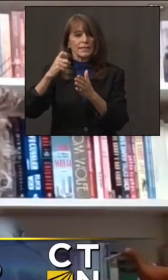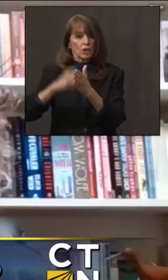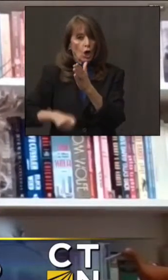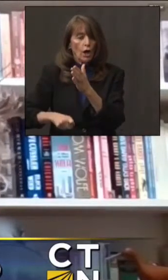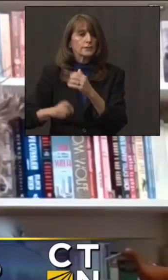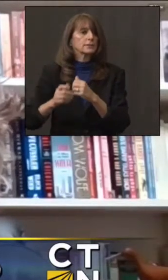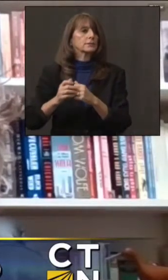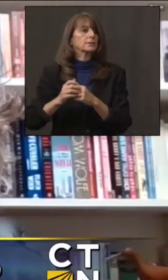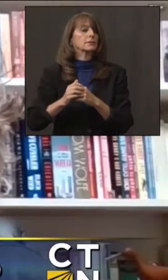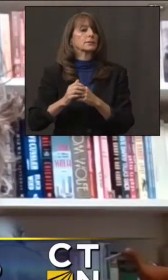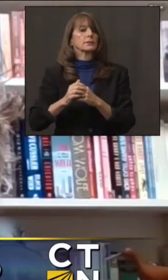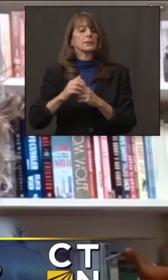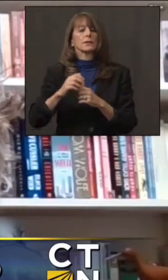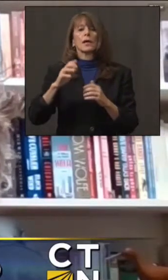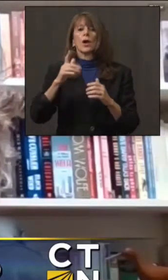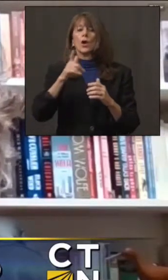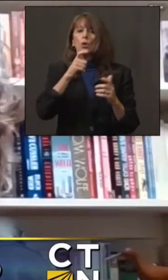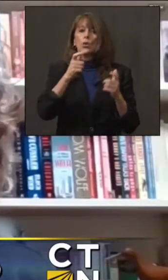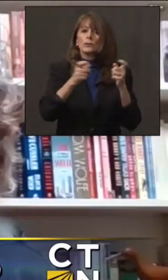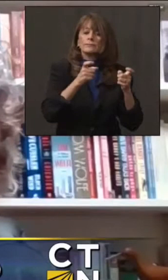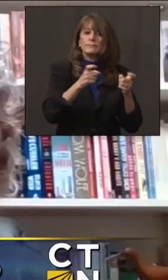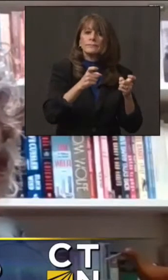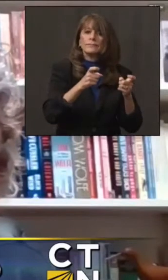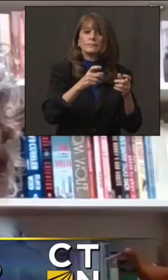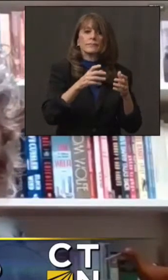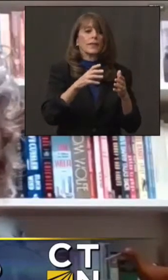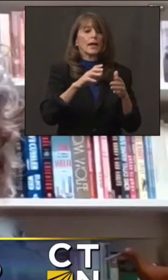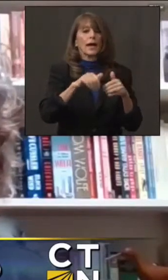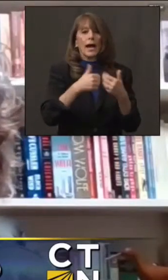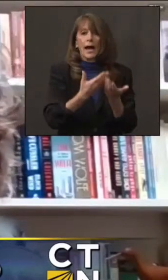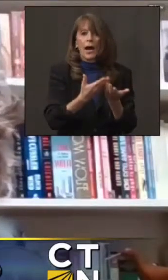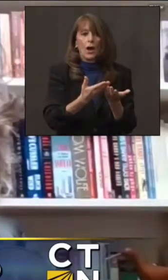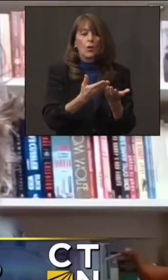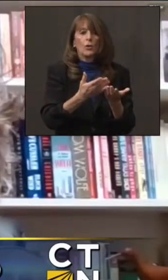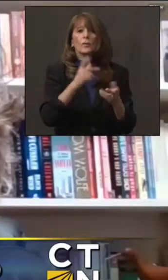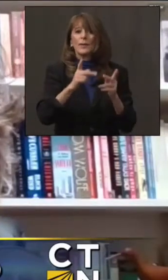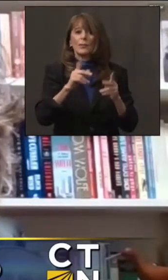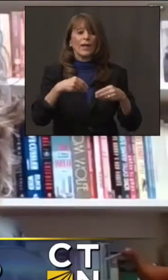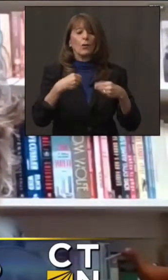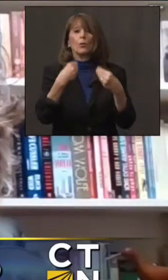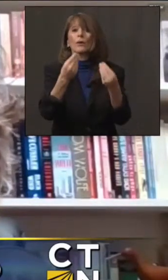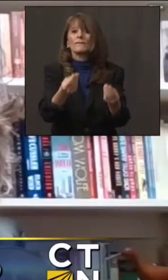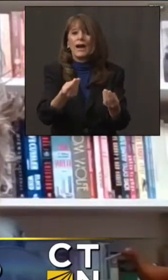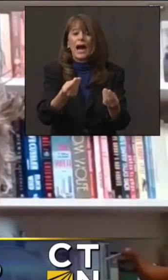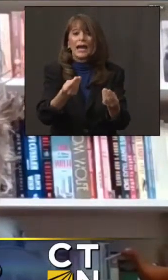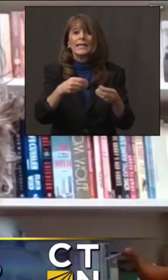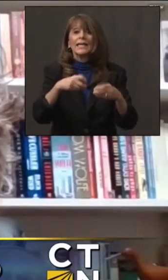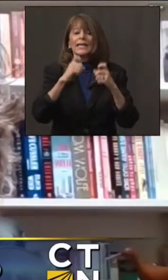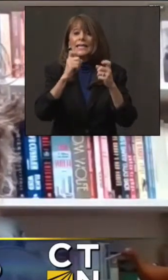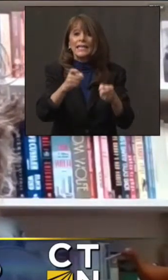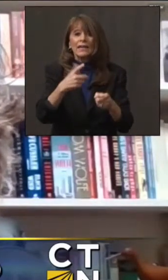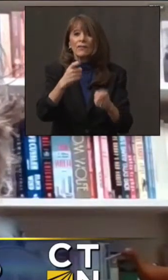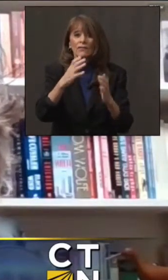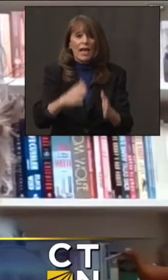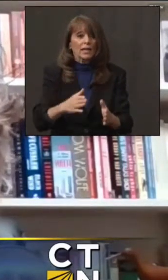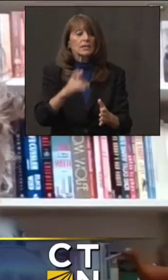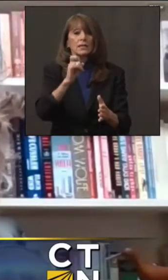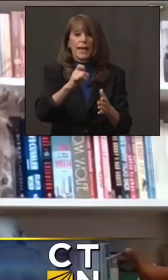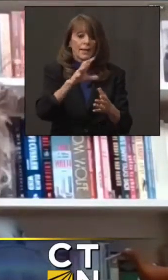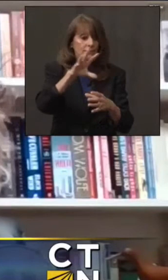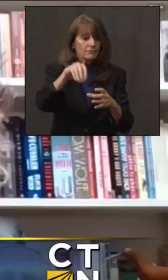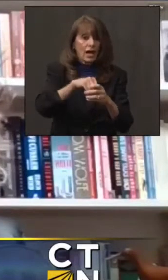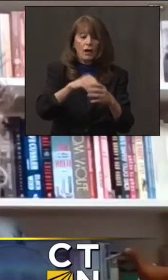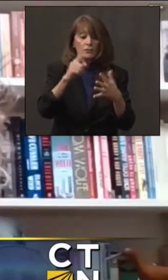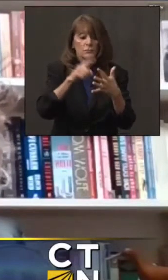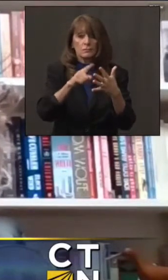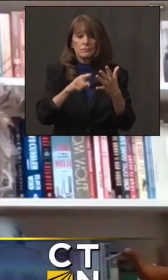vaccine administration will be billed by the vaccinators in many cases to insurance companies. And then